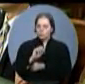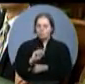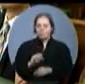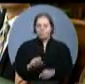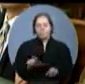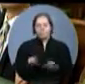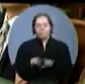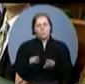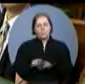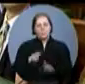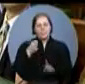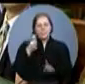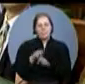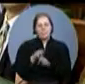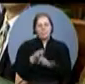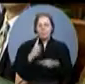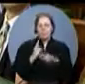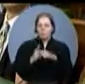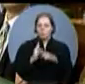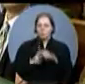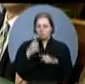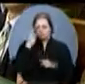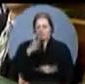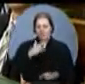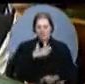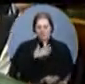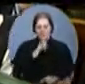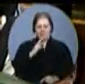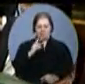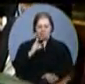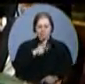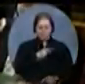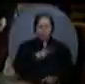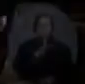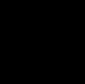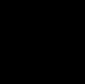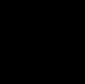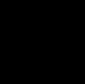of Manitoba and right across Canada. Why are the Liberal Senators holding it up? Why are they doing that?